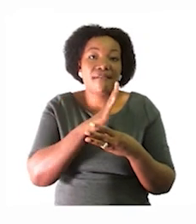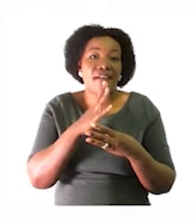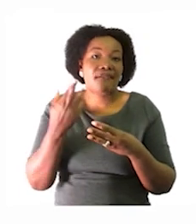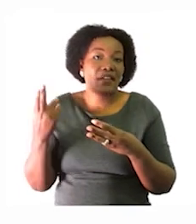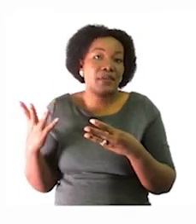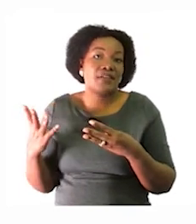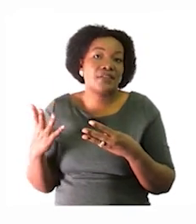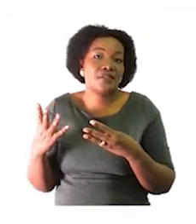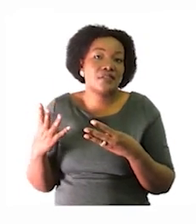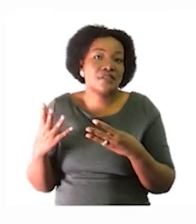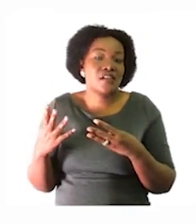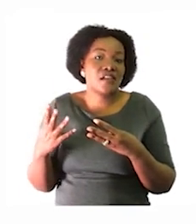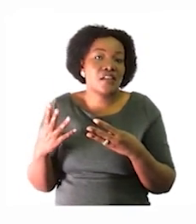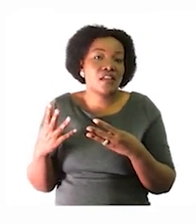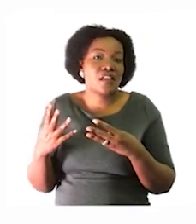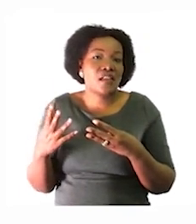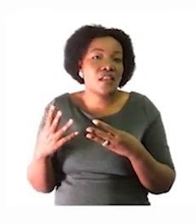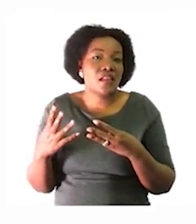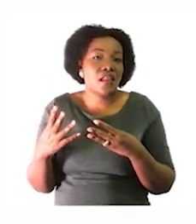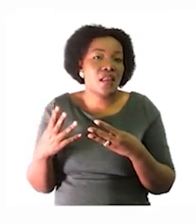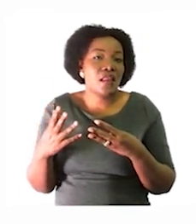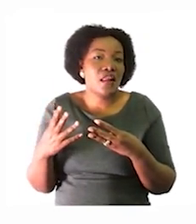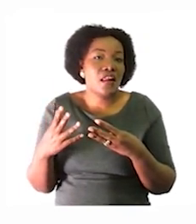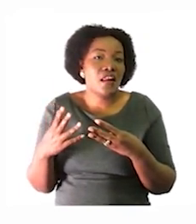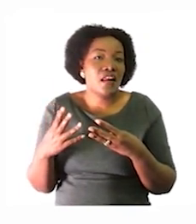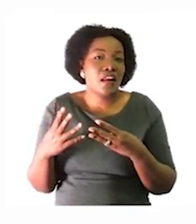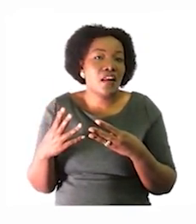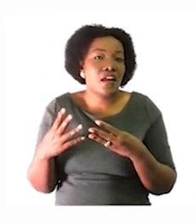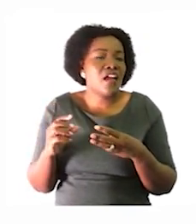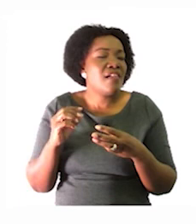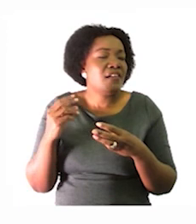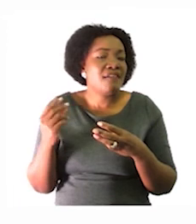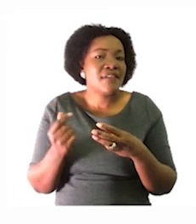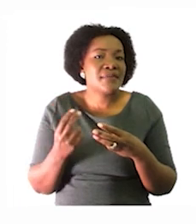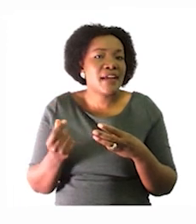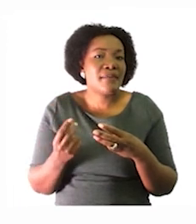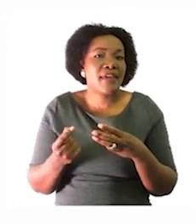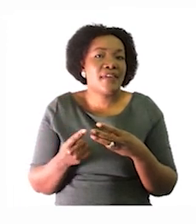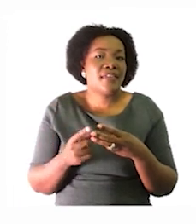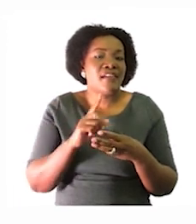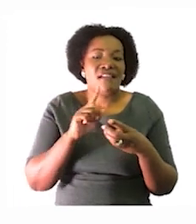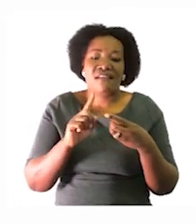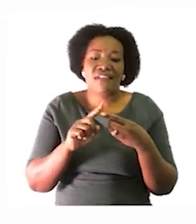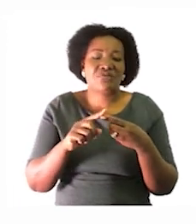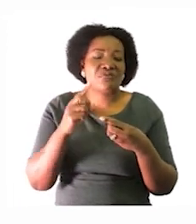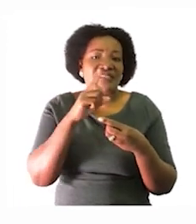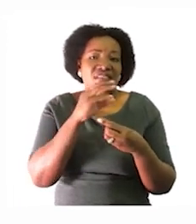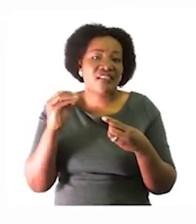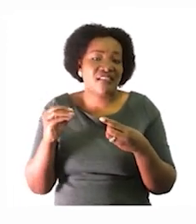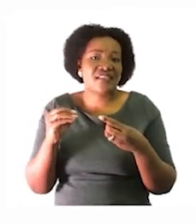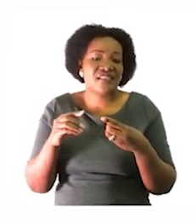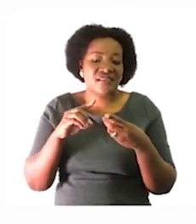at all the stalls he was buying Madangara. The first one was for $10, at the second